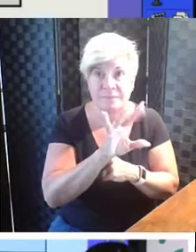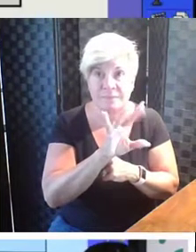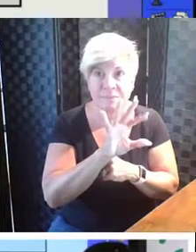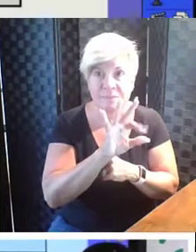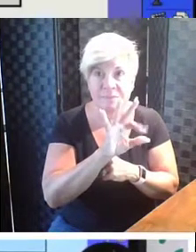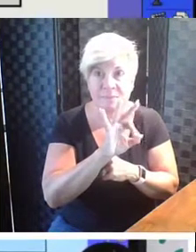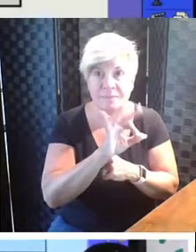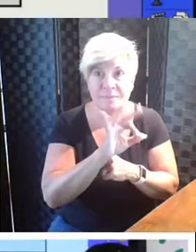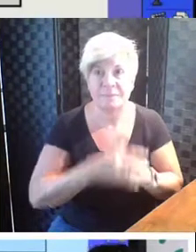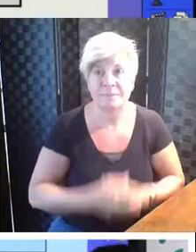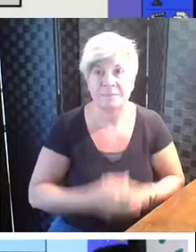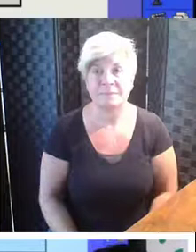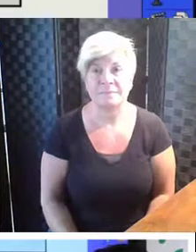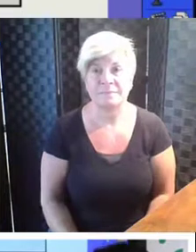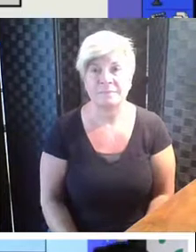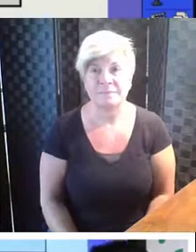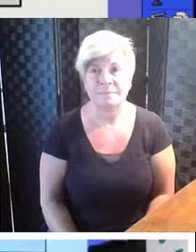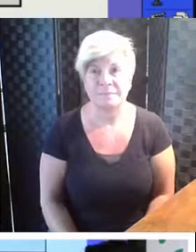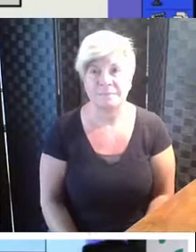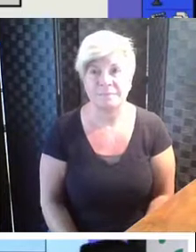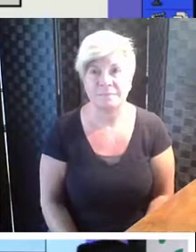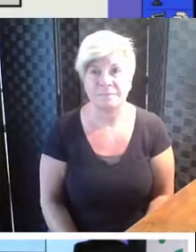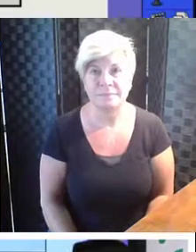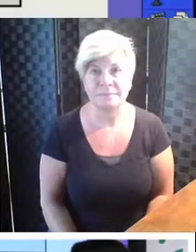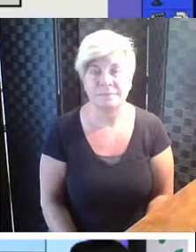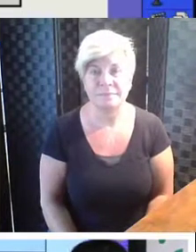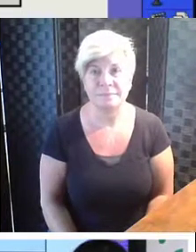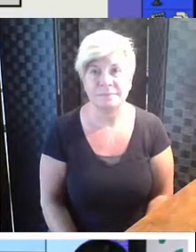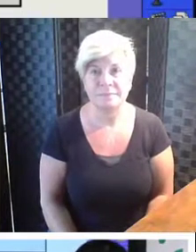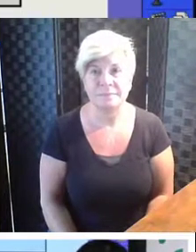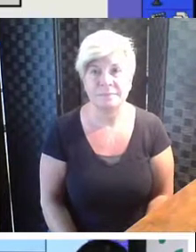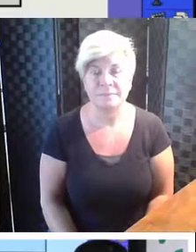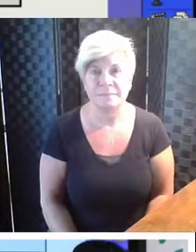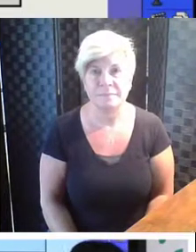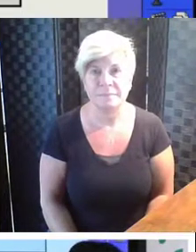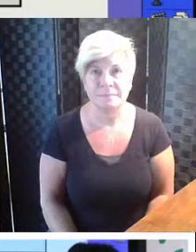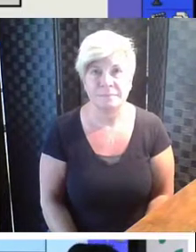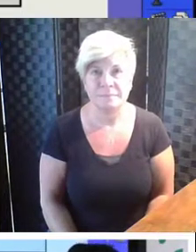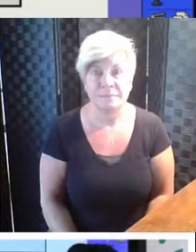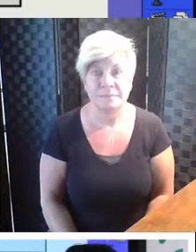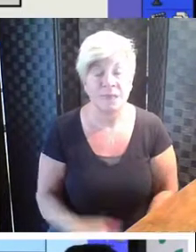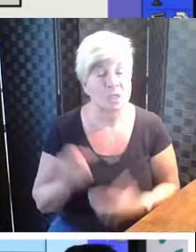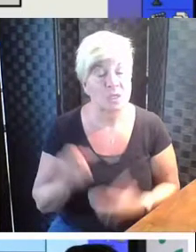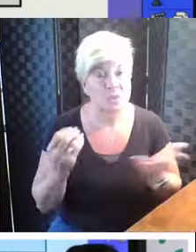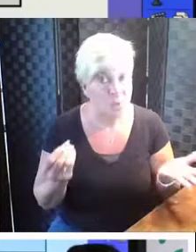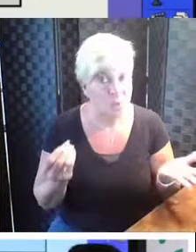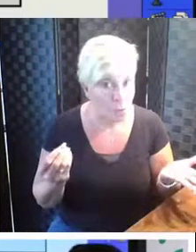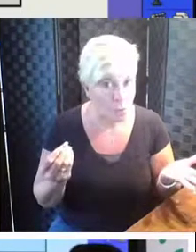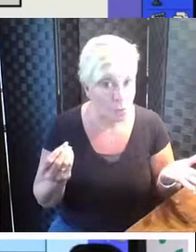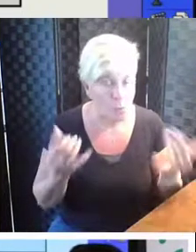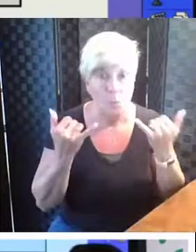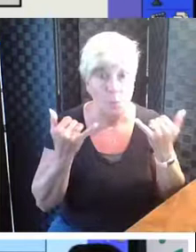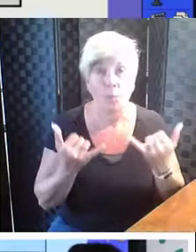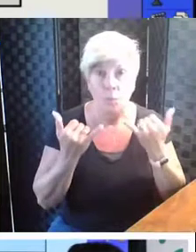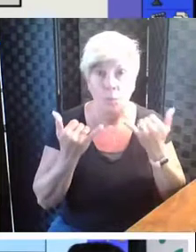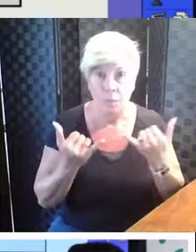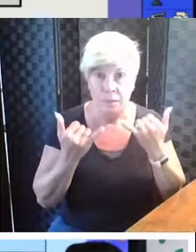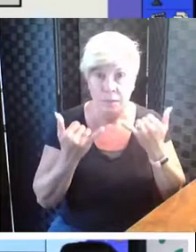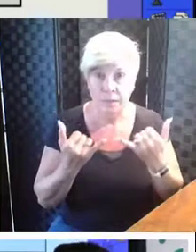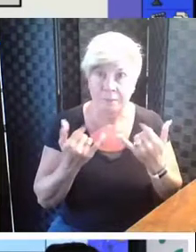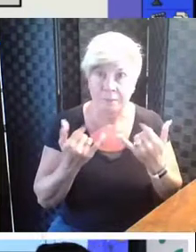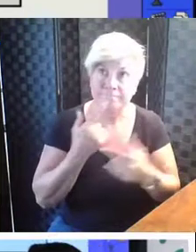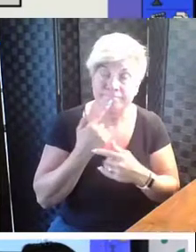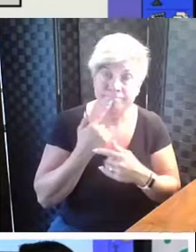1, 2, 3, 4, 5, 6, 7, 8, and we'll just put 9 down here. All right. So now I can